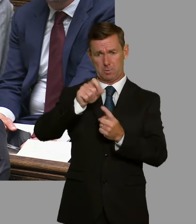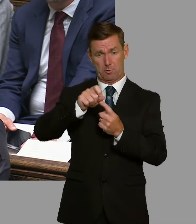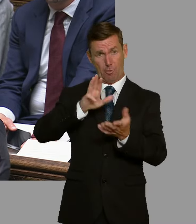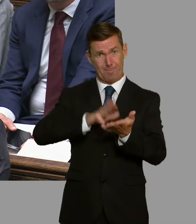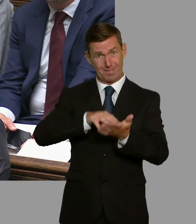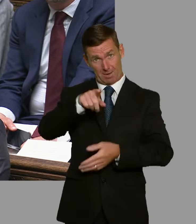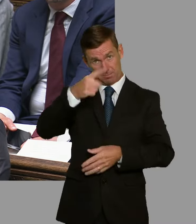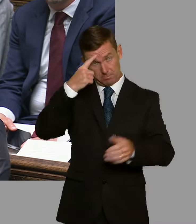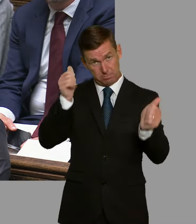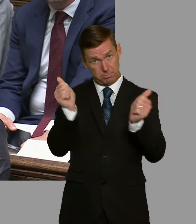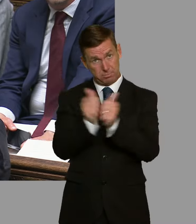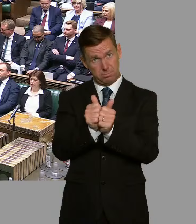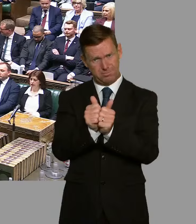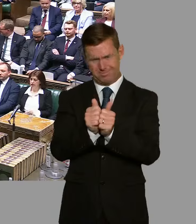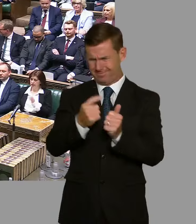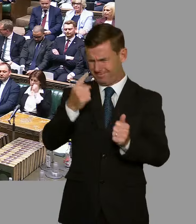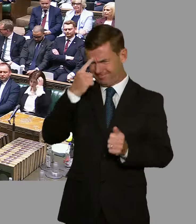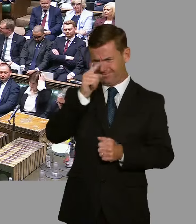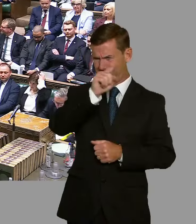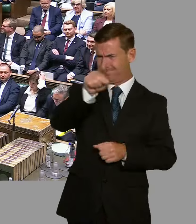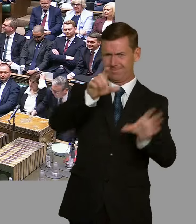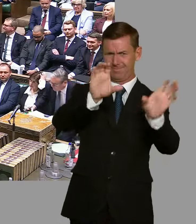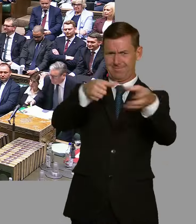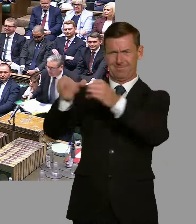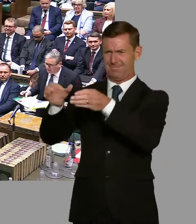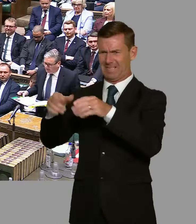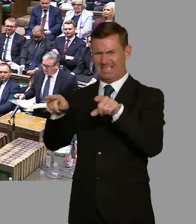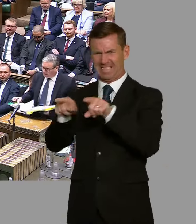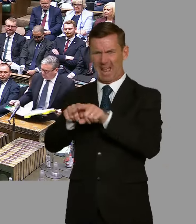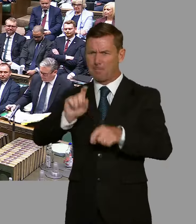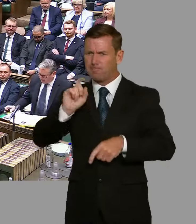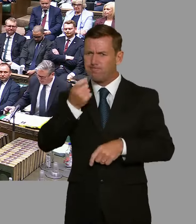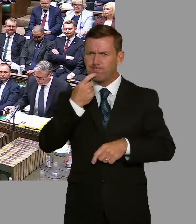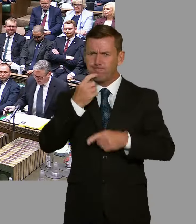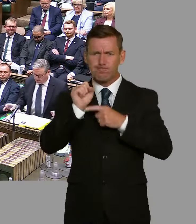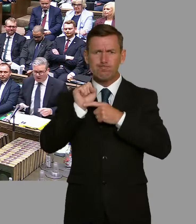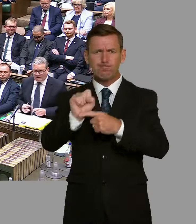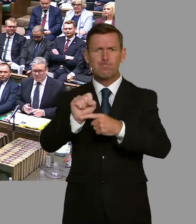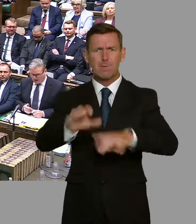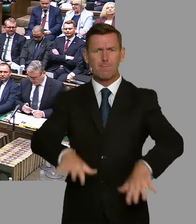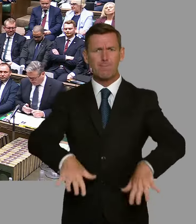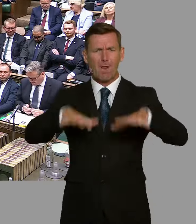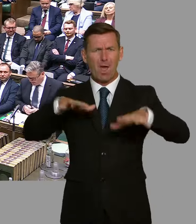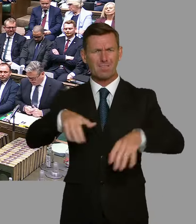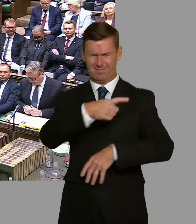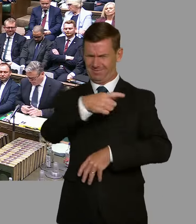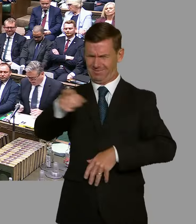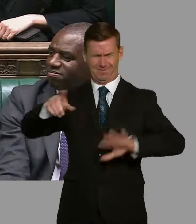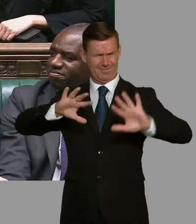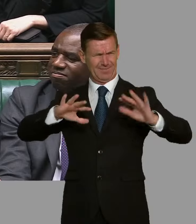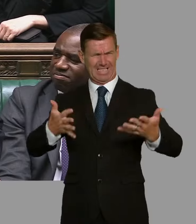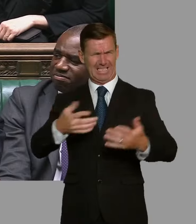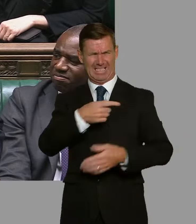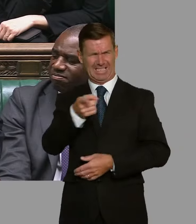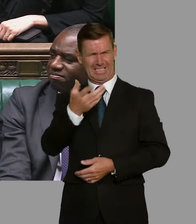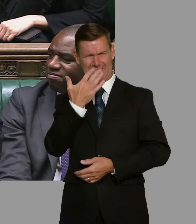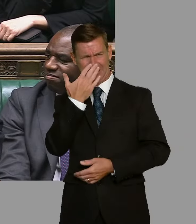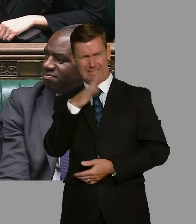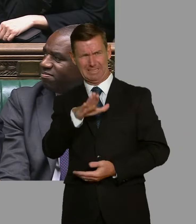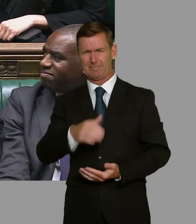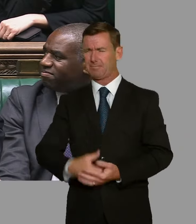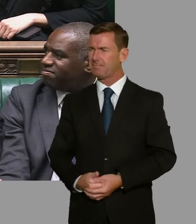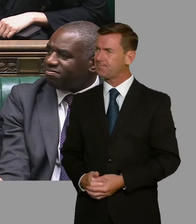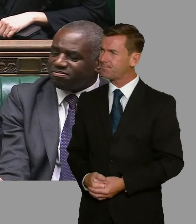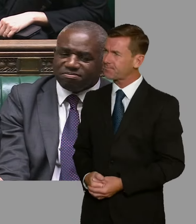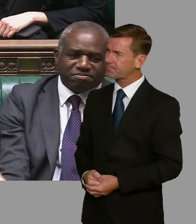keep homes safe from flooding? Prime Minister. I thank him for highlighting this because the party opposite left our flood defences in the